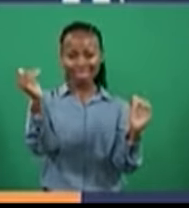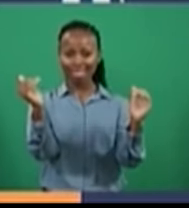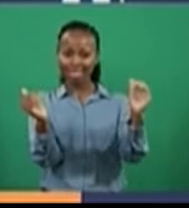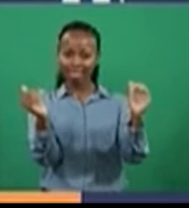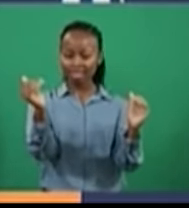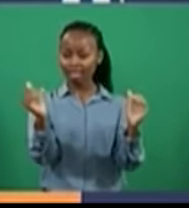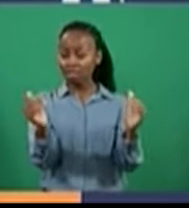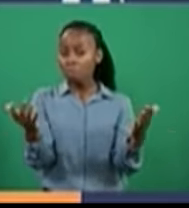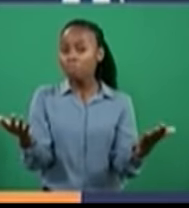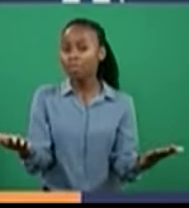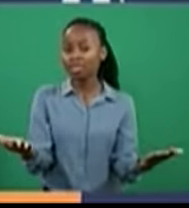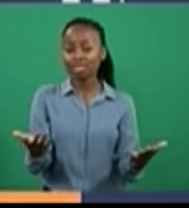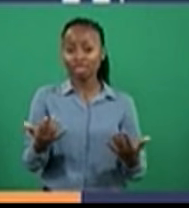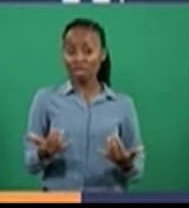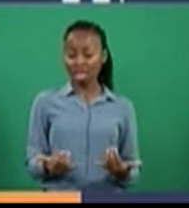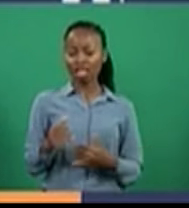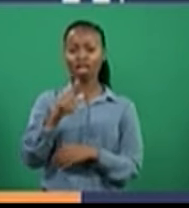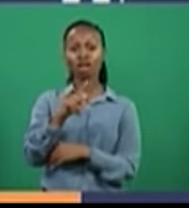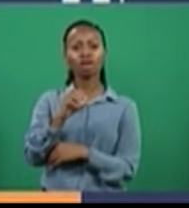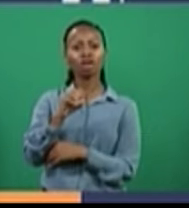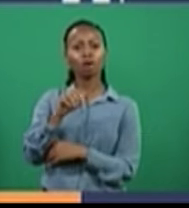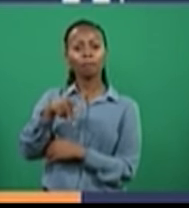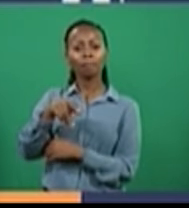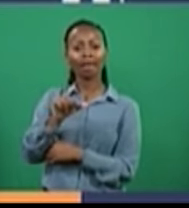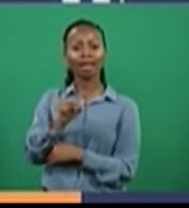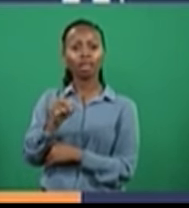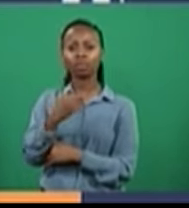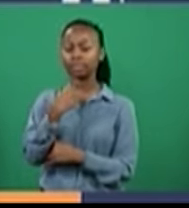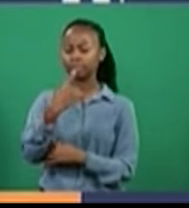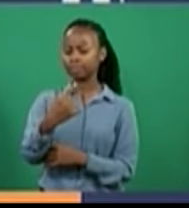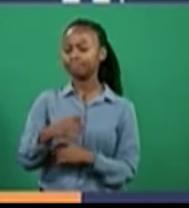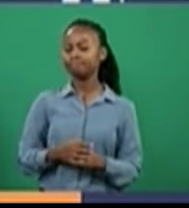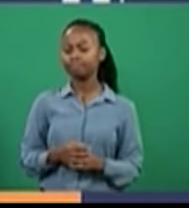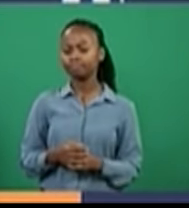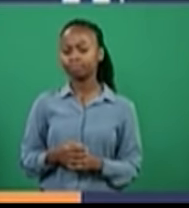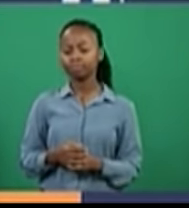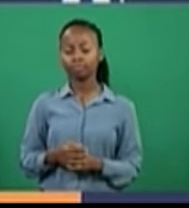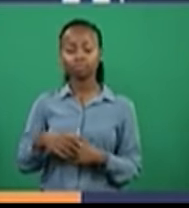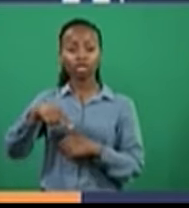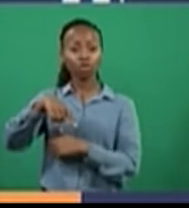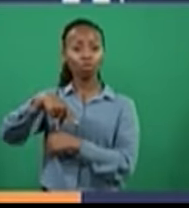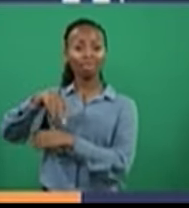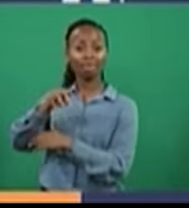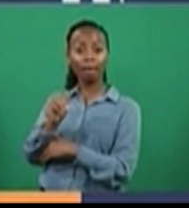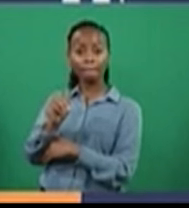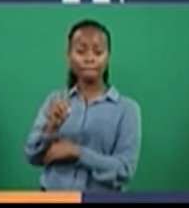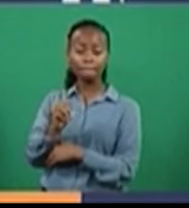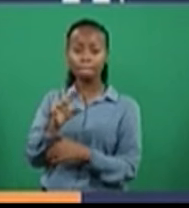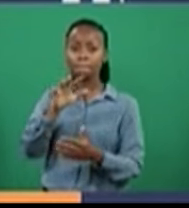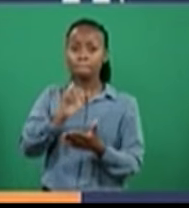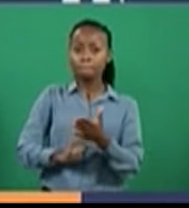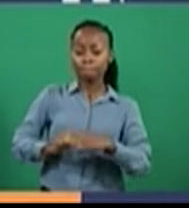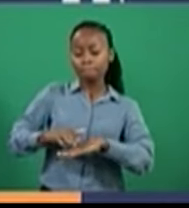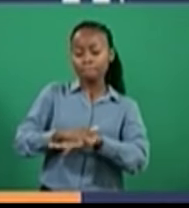as we have it. And so Kopano says the QPM had forecast cuts of 50 basis points